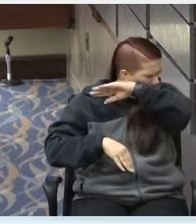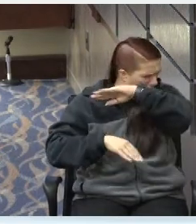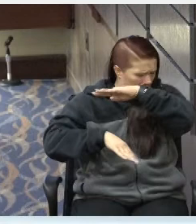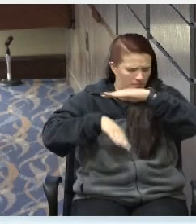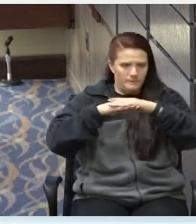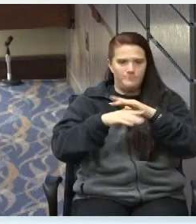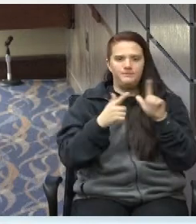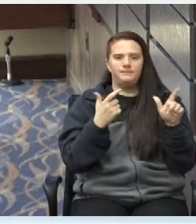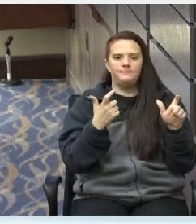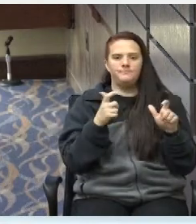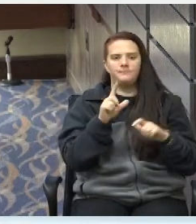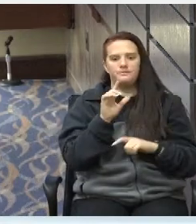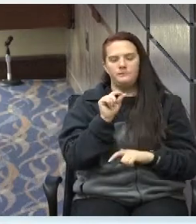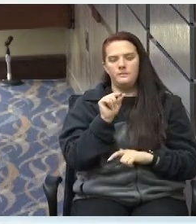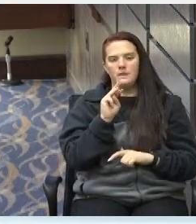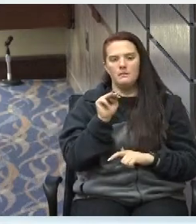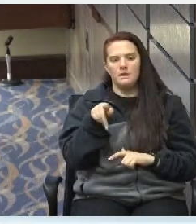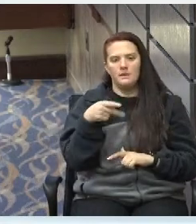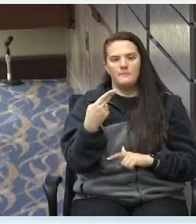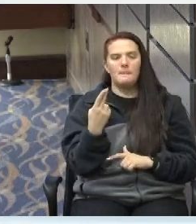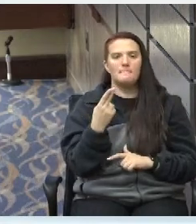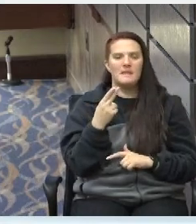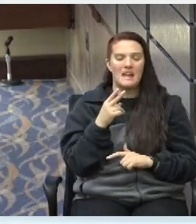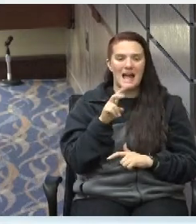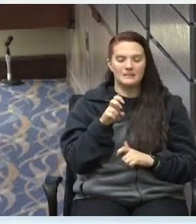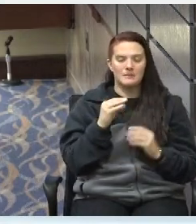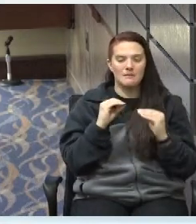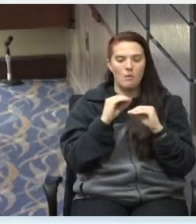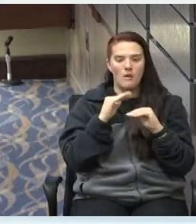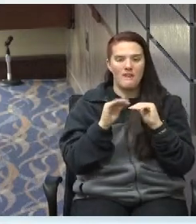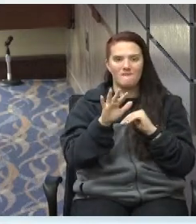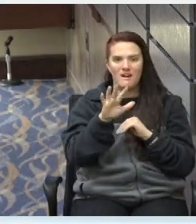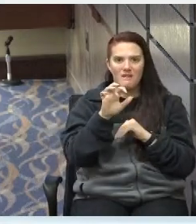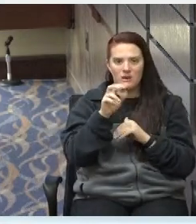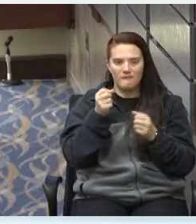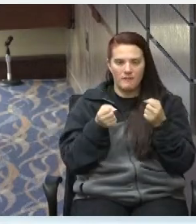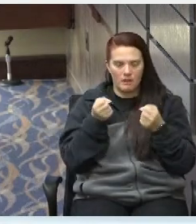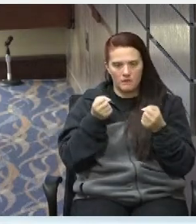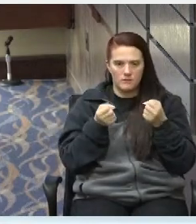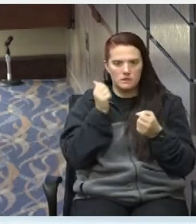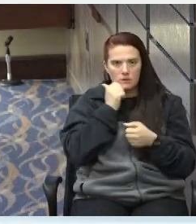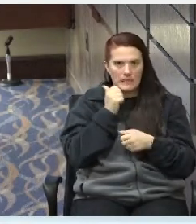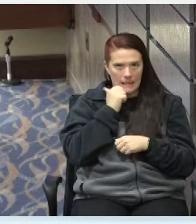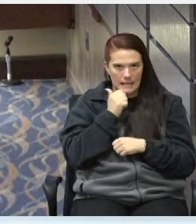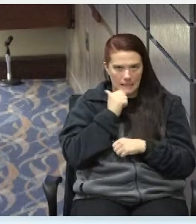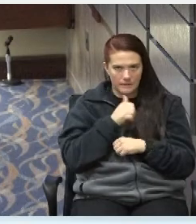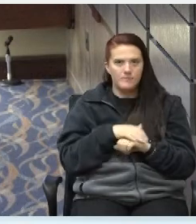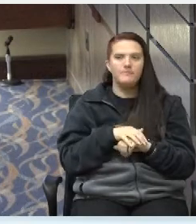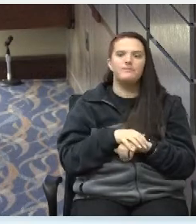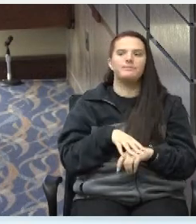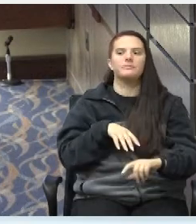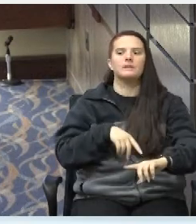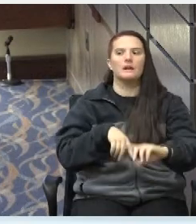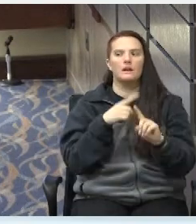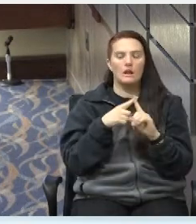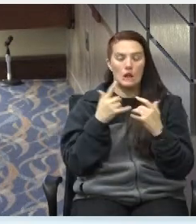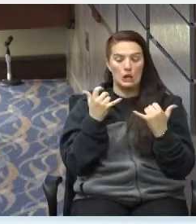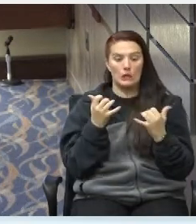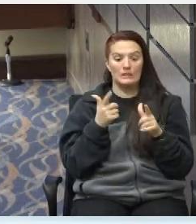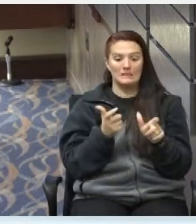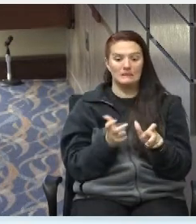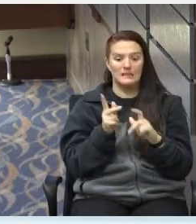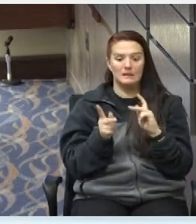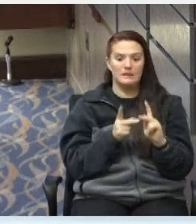30 miles per hour. The volume has to be more than 500 vehicles per day. And the current speed that